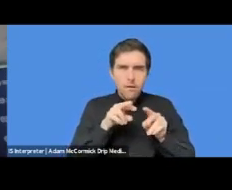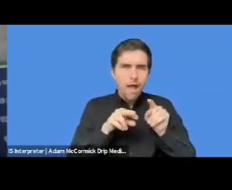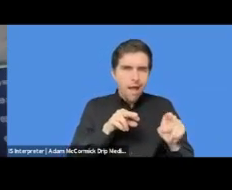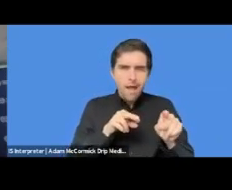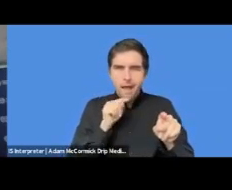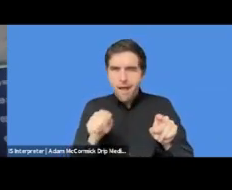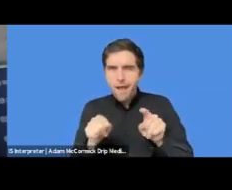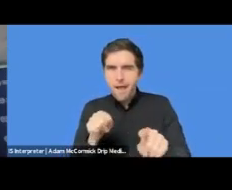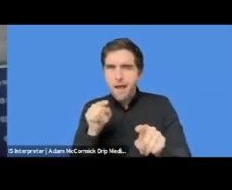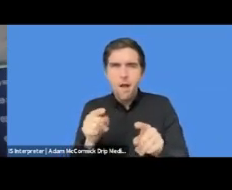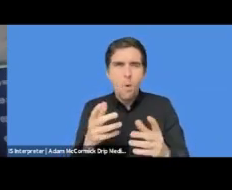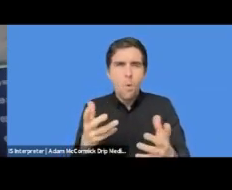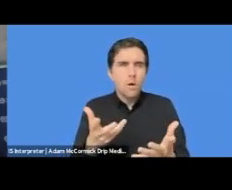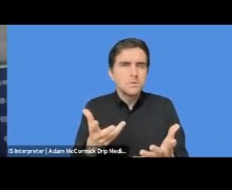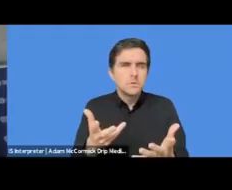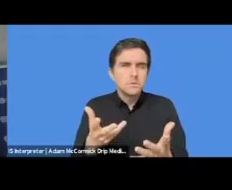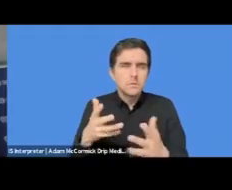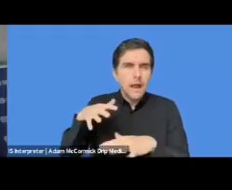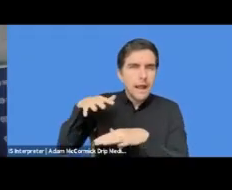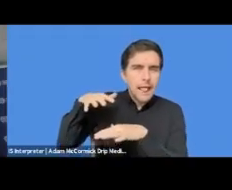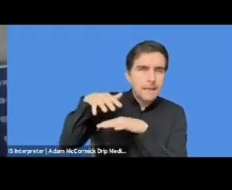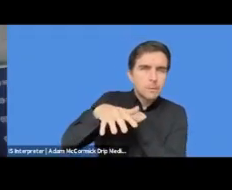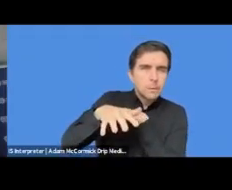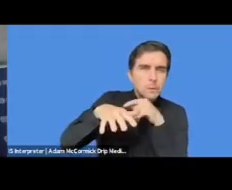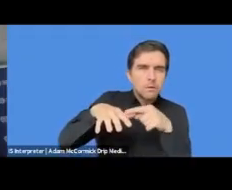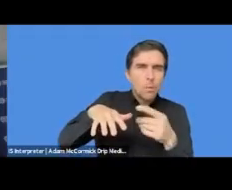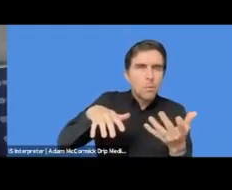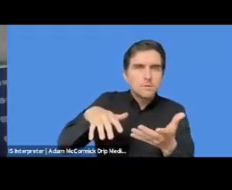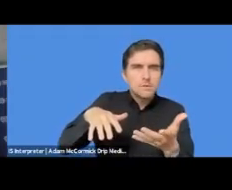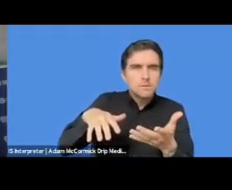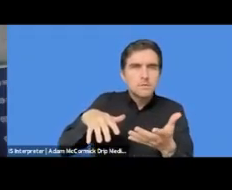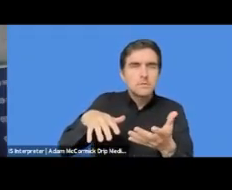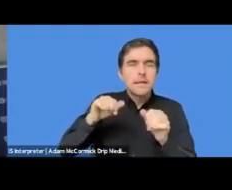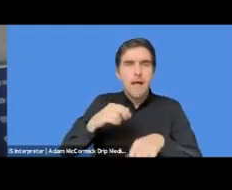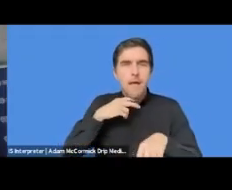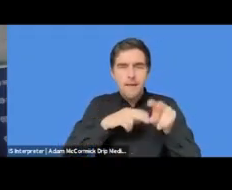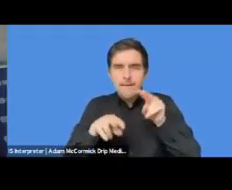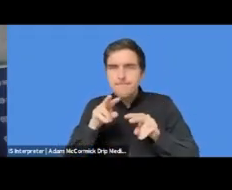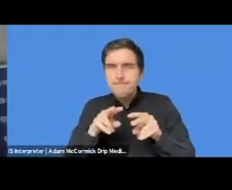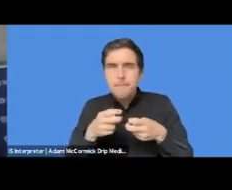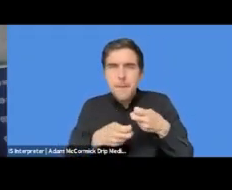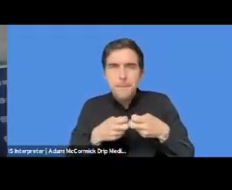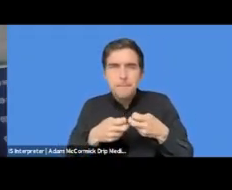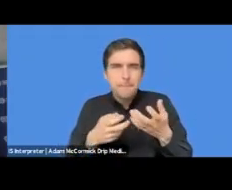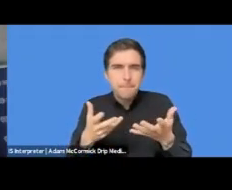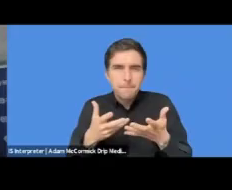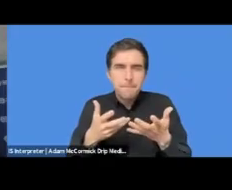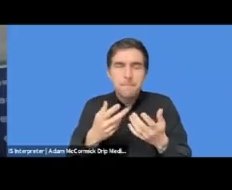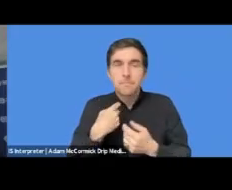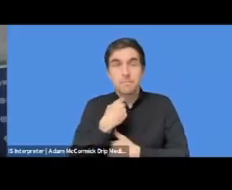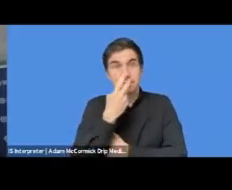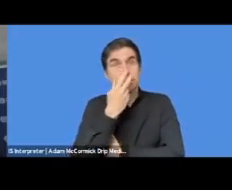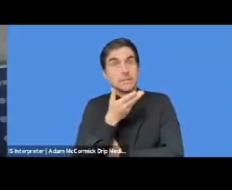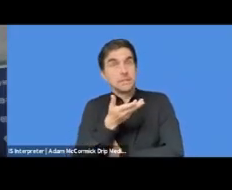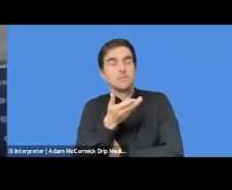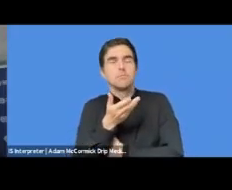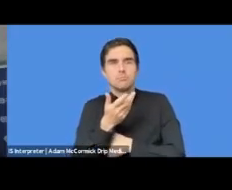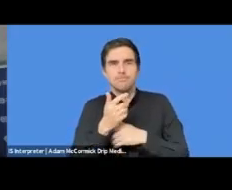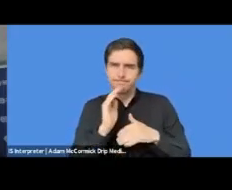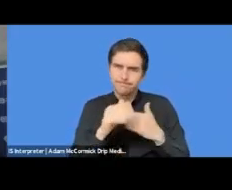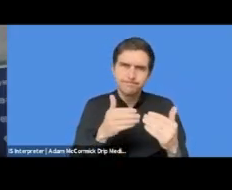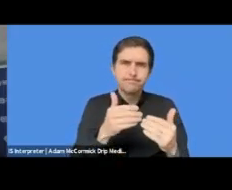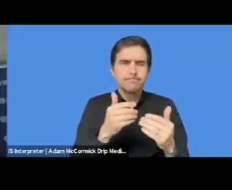of the policy, the fiscal space, the design and implementation. We also looked at